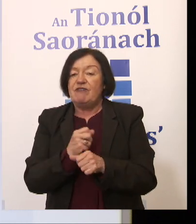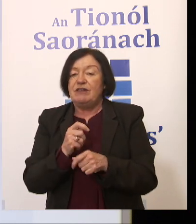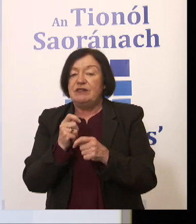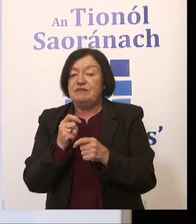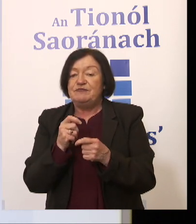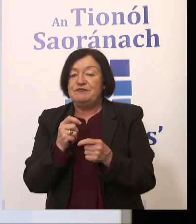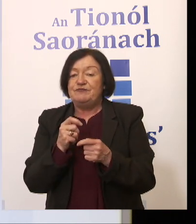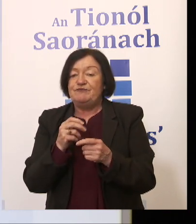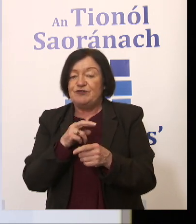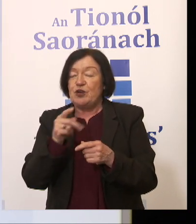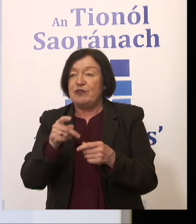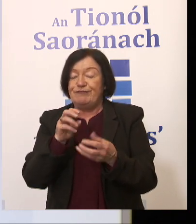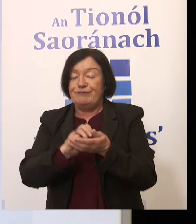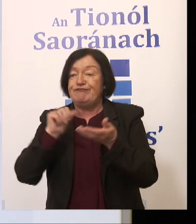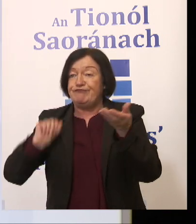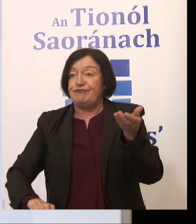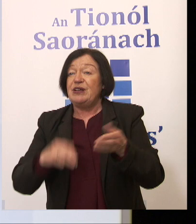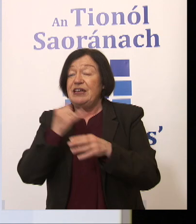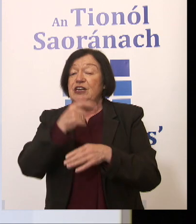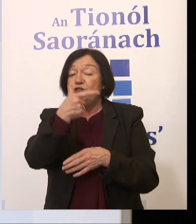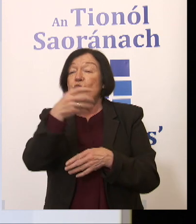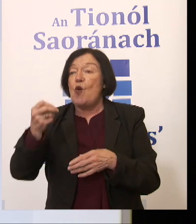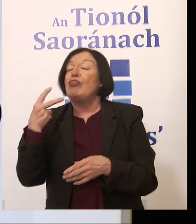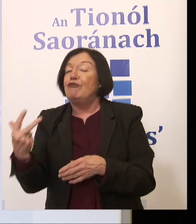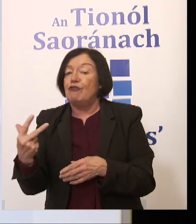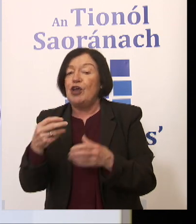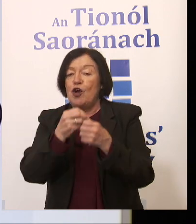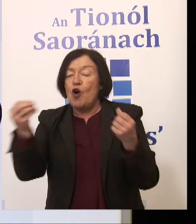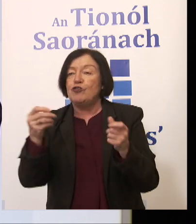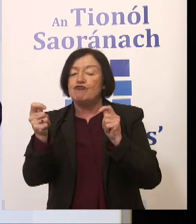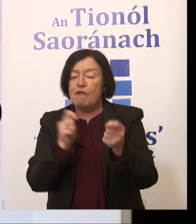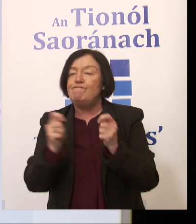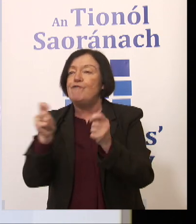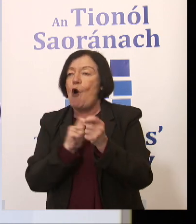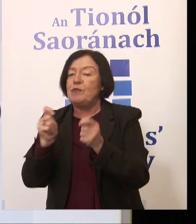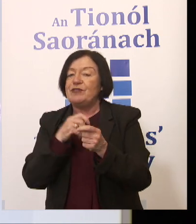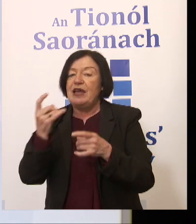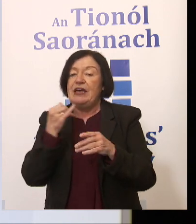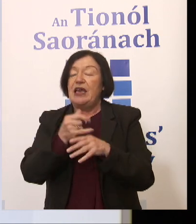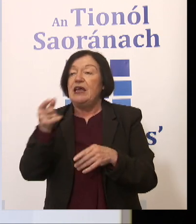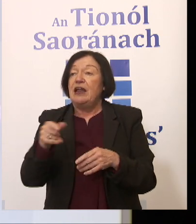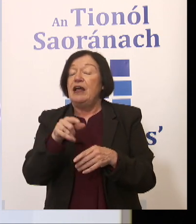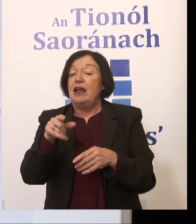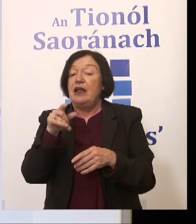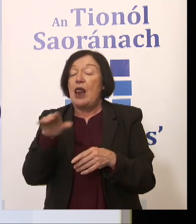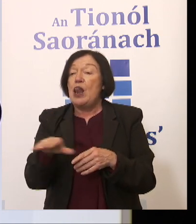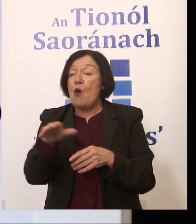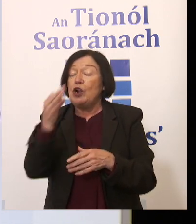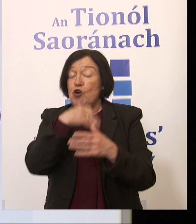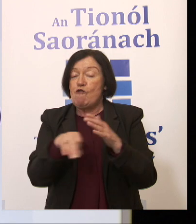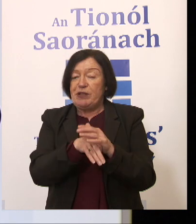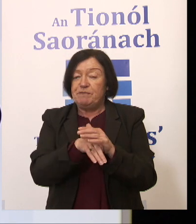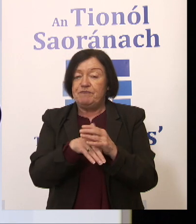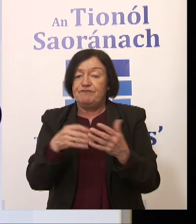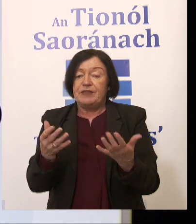force to and repealed in 2003 on the basis of other reforms that took place in the local government sector at the time,